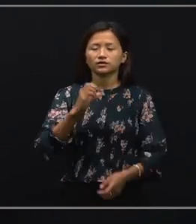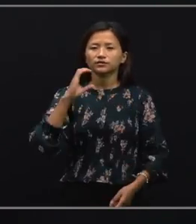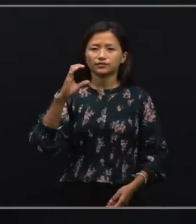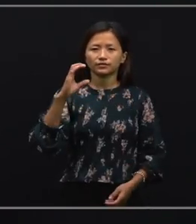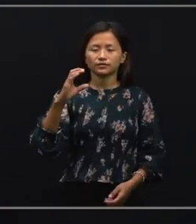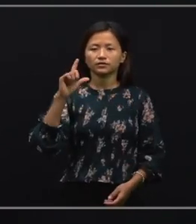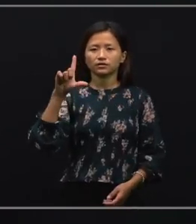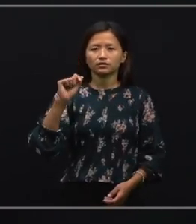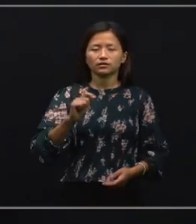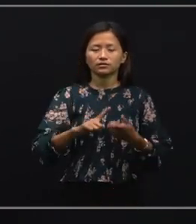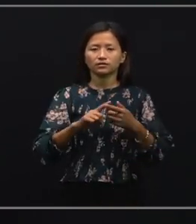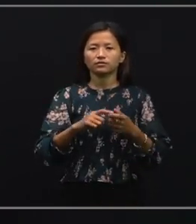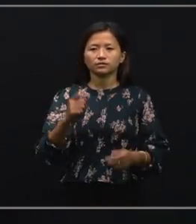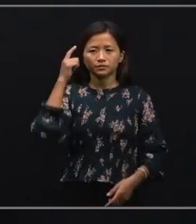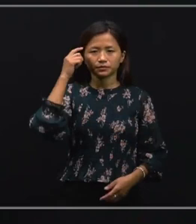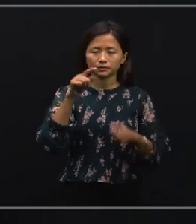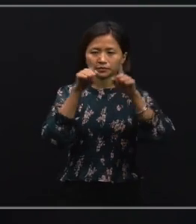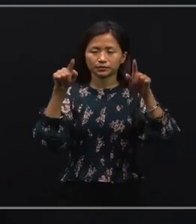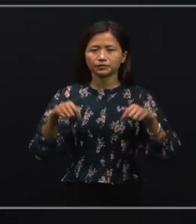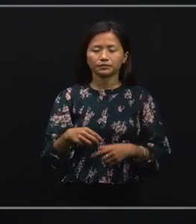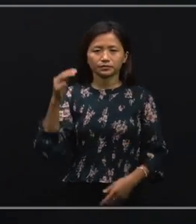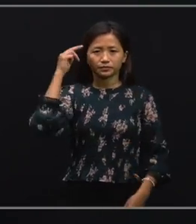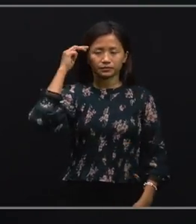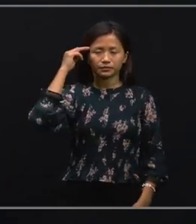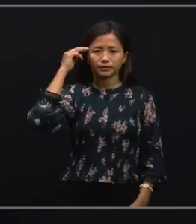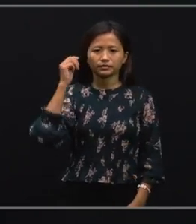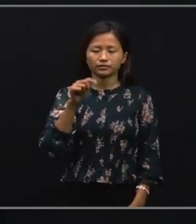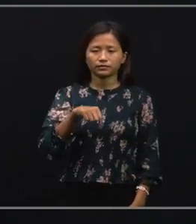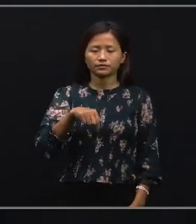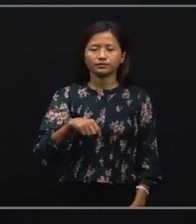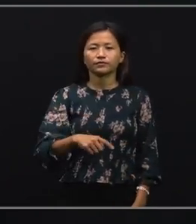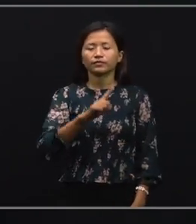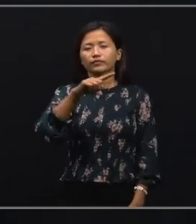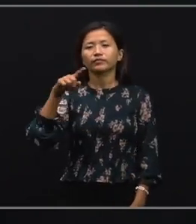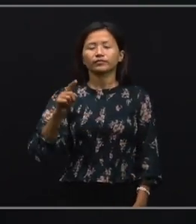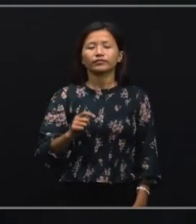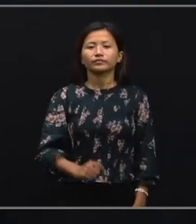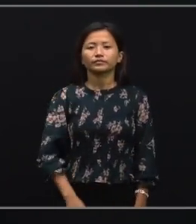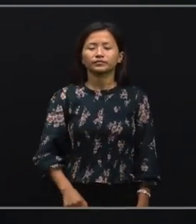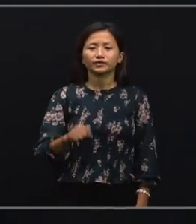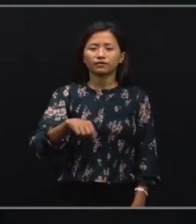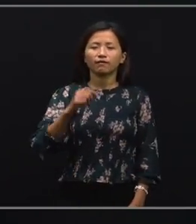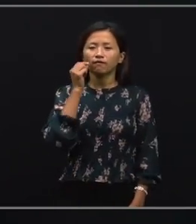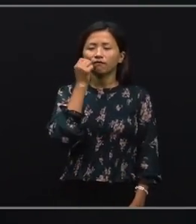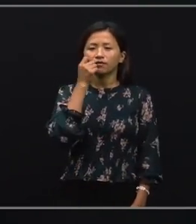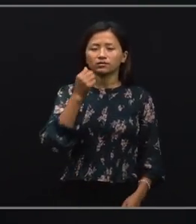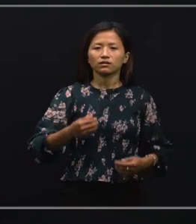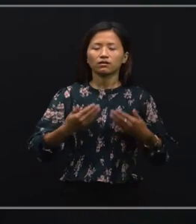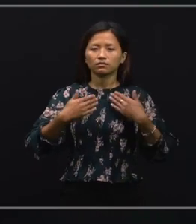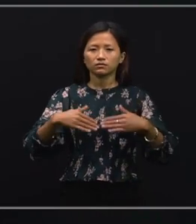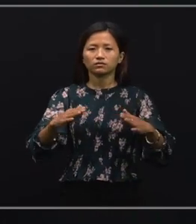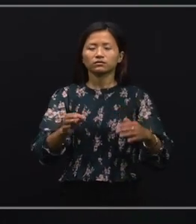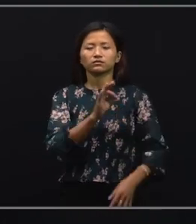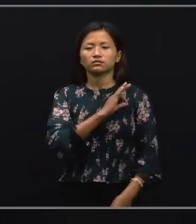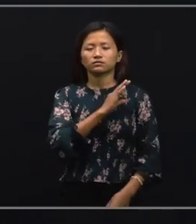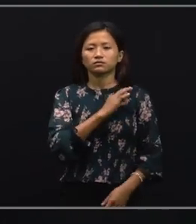agree. You can all picture that in your mind right now. The father may be having a lot of restrictions, not just because he did not like